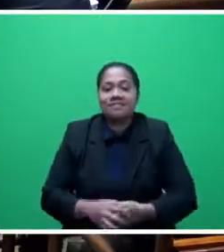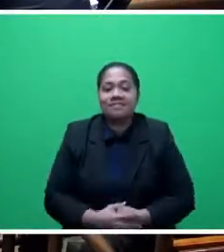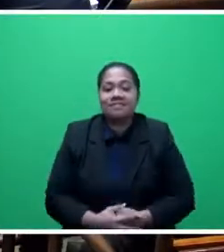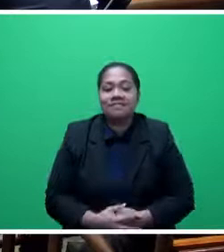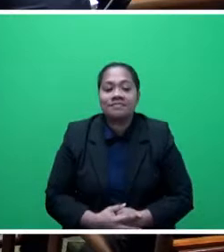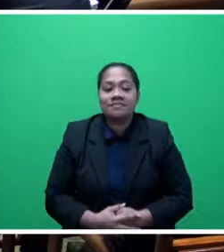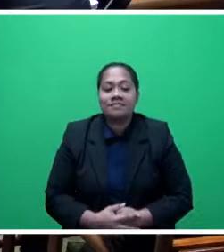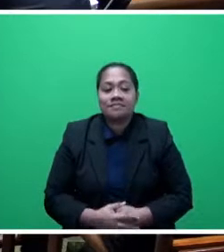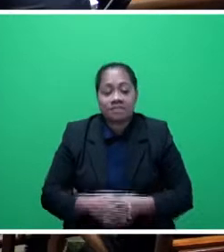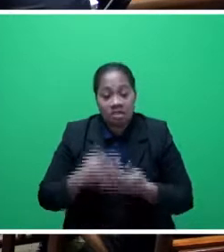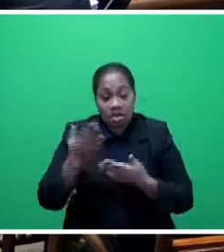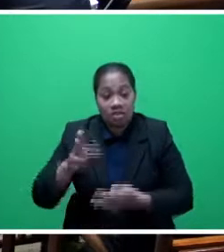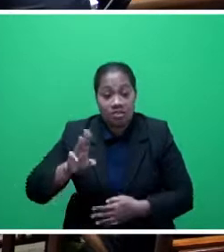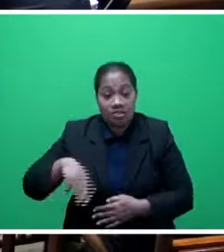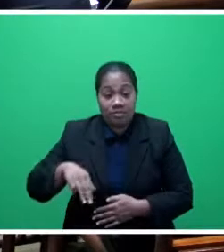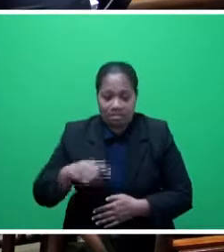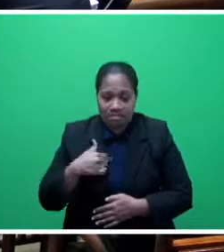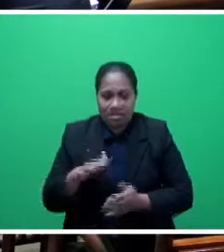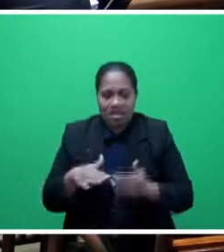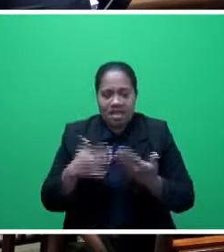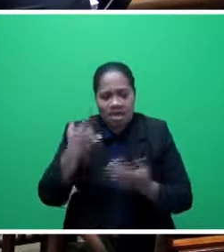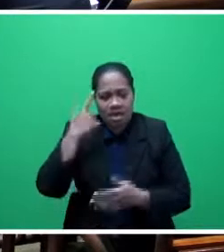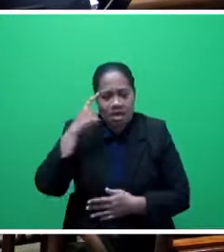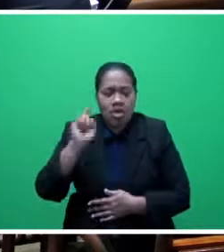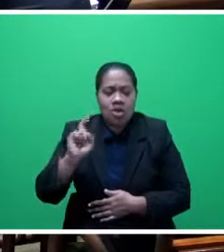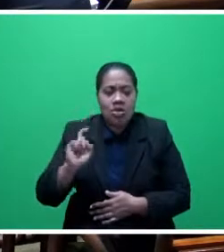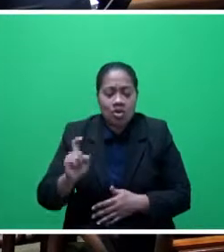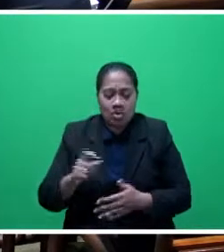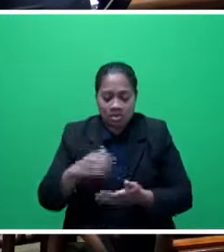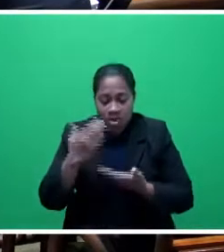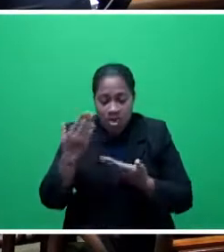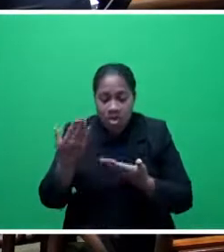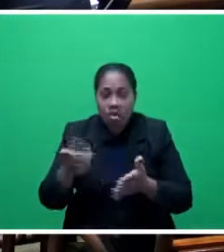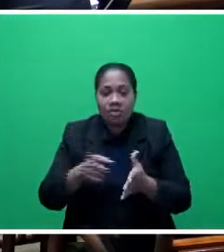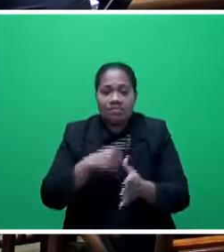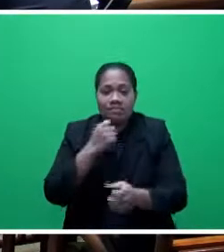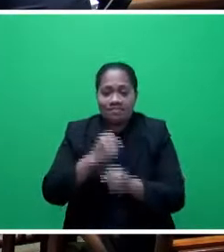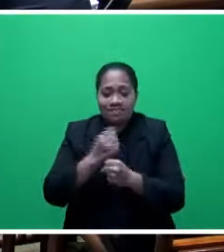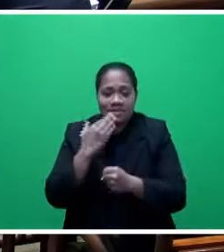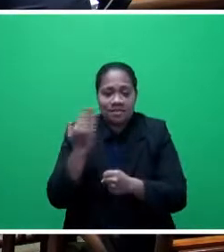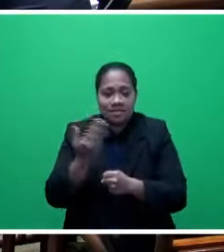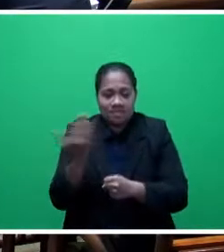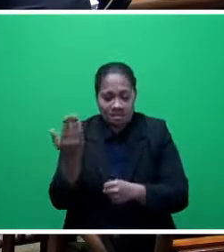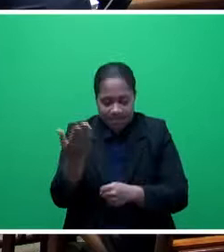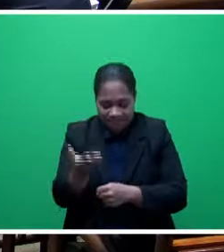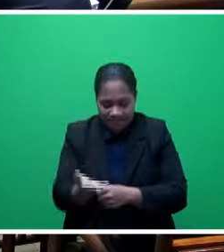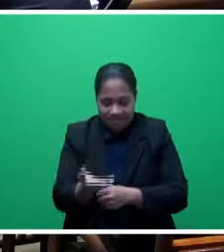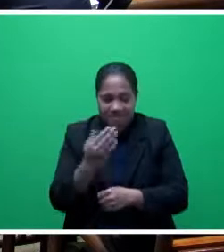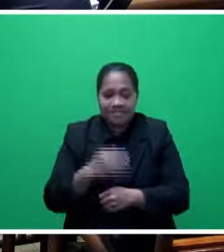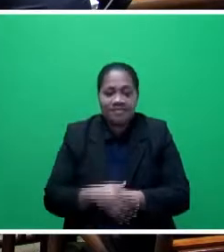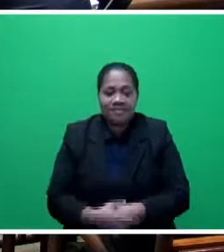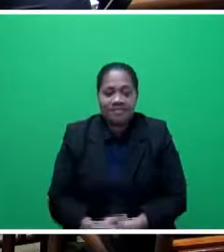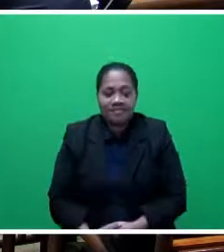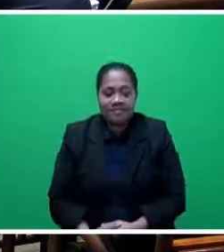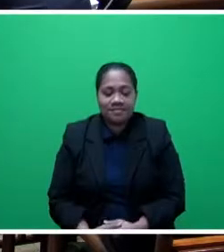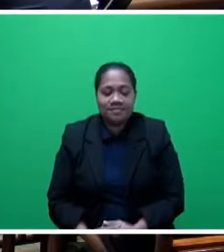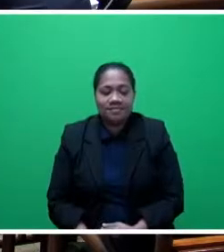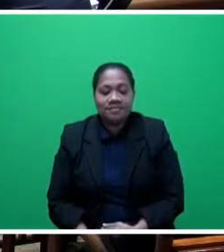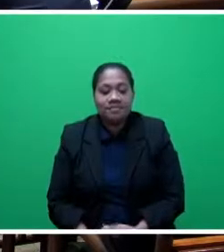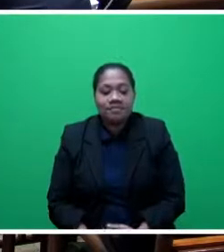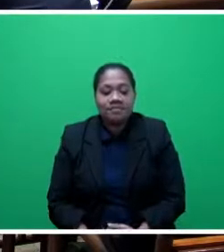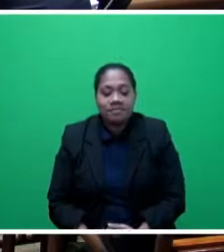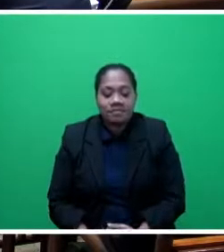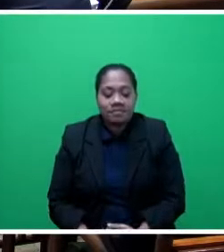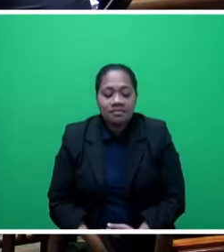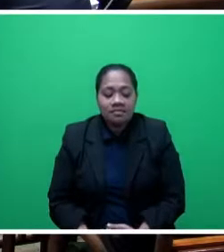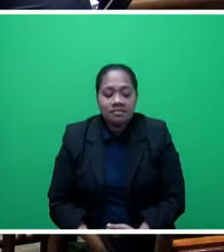Honourable members, I now call on the Honourable Attorney General to speak to his motion. You have the floor, sir. Thank you, Mr.